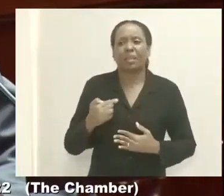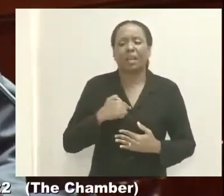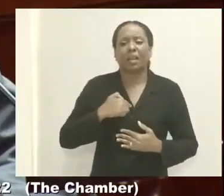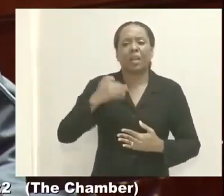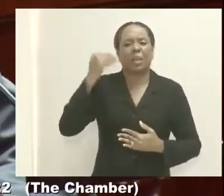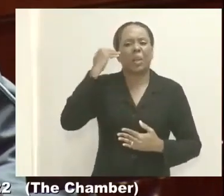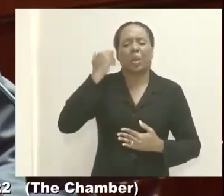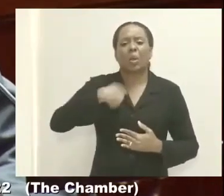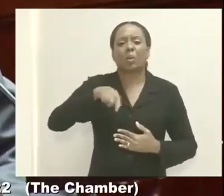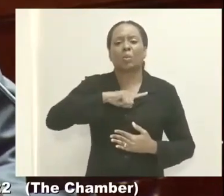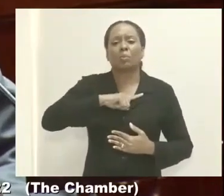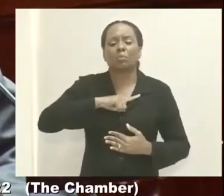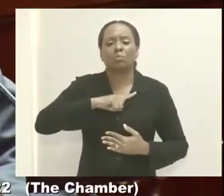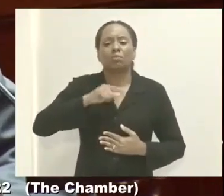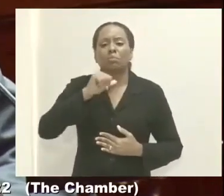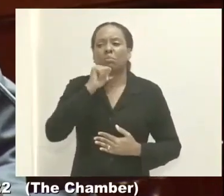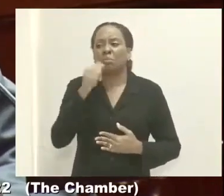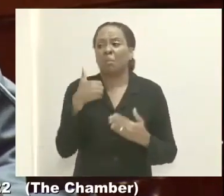had any